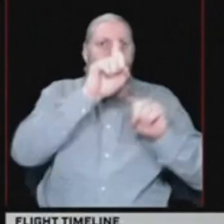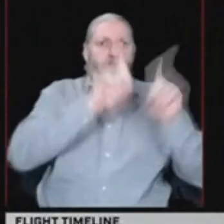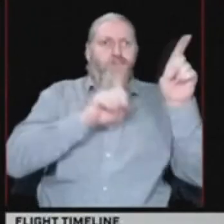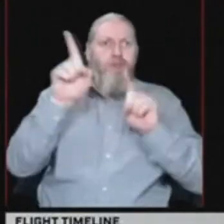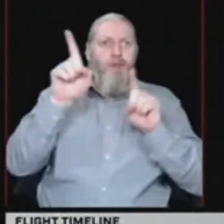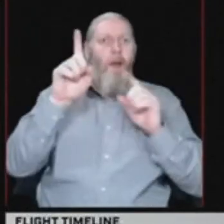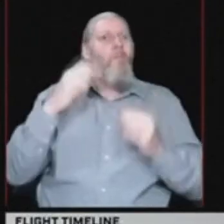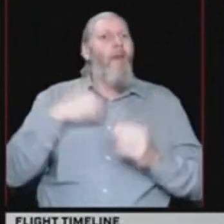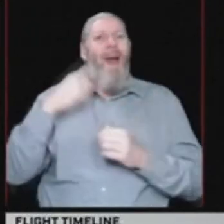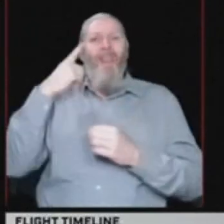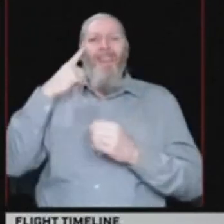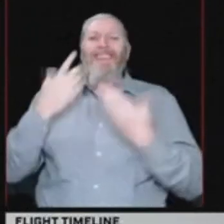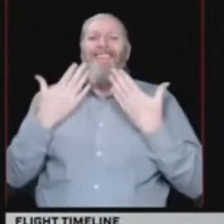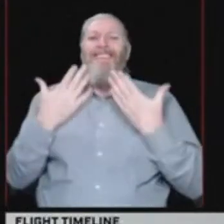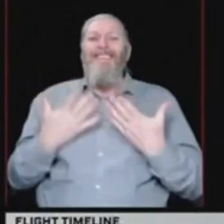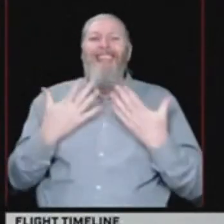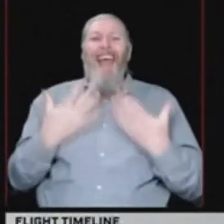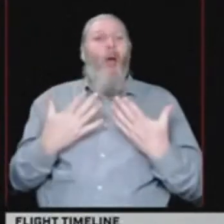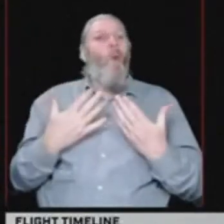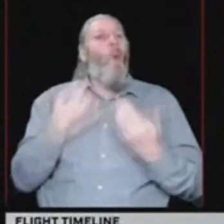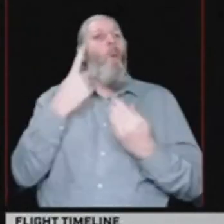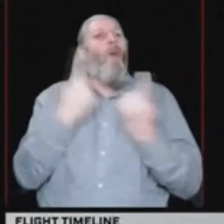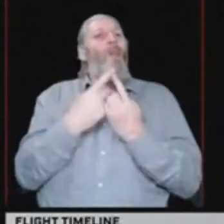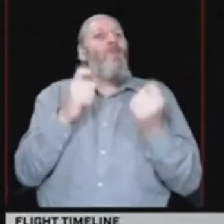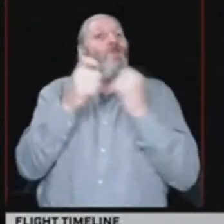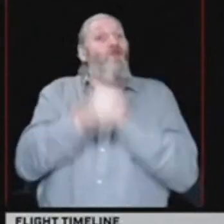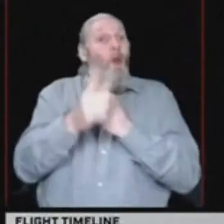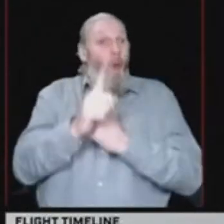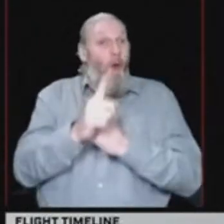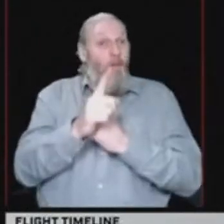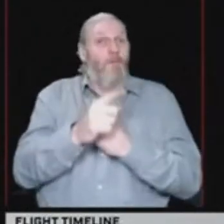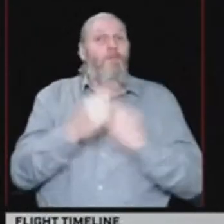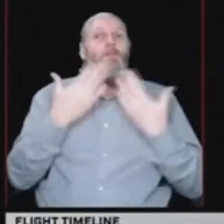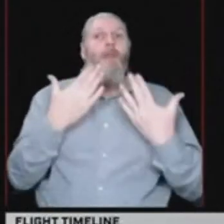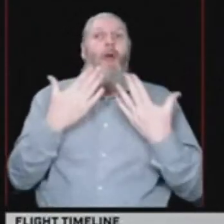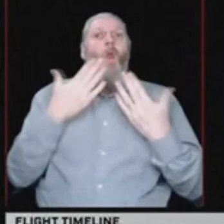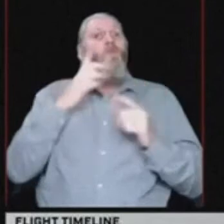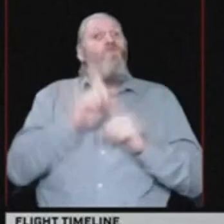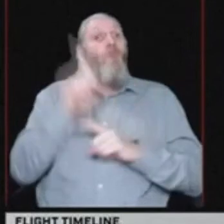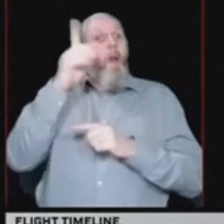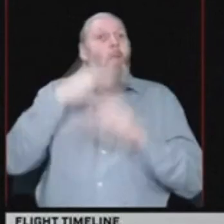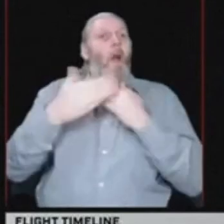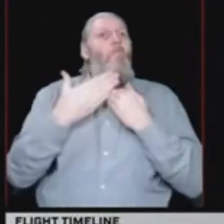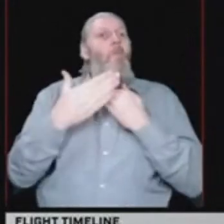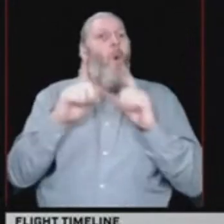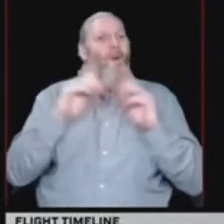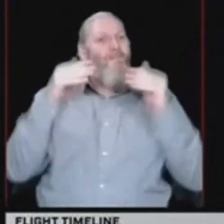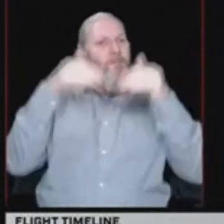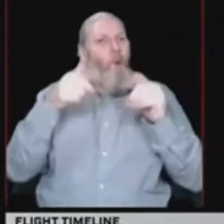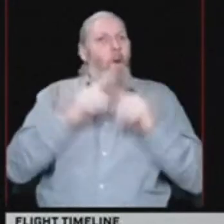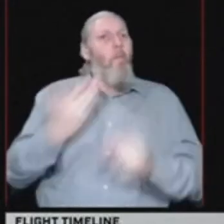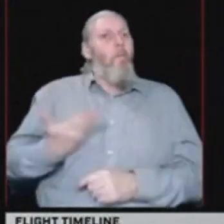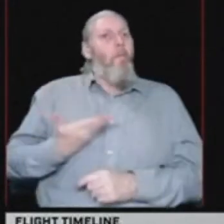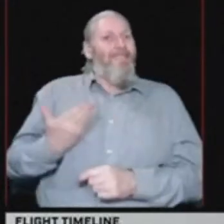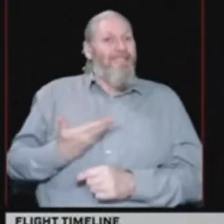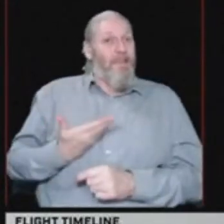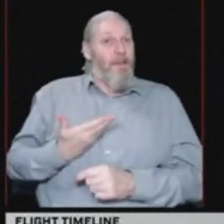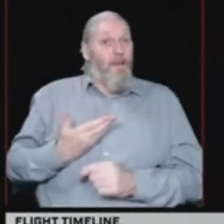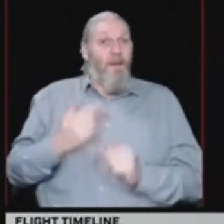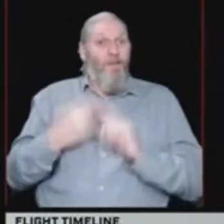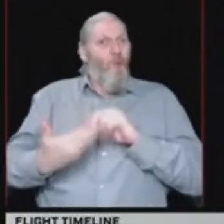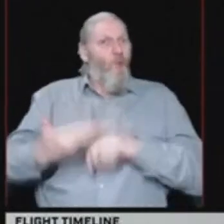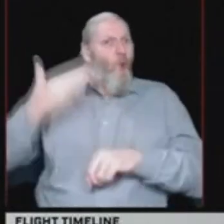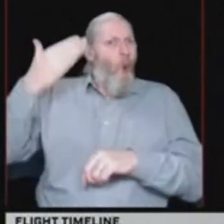of space ever since, though, because I was just looking back. You only have to go back to 2019, and there are only about 500 satellites